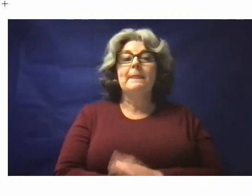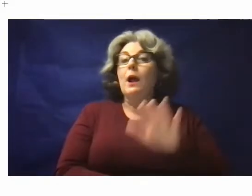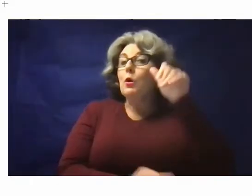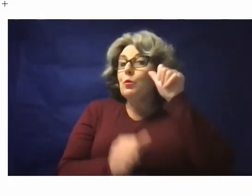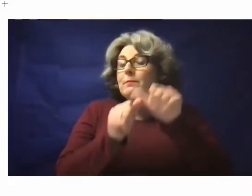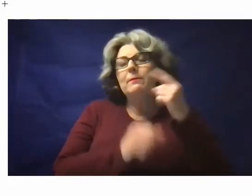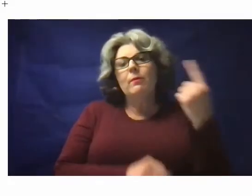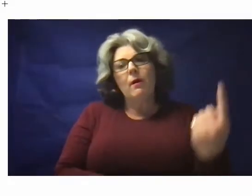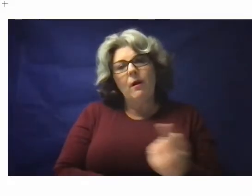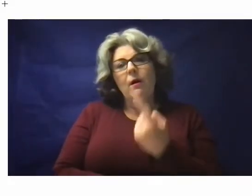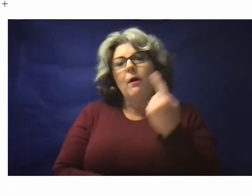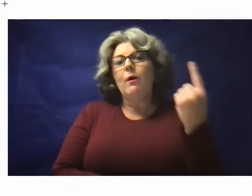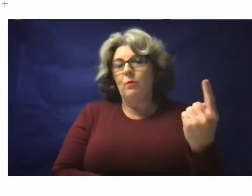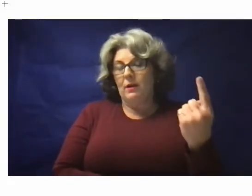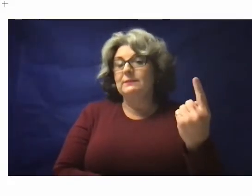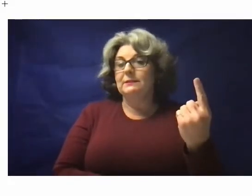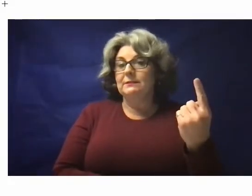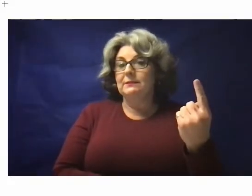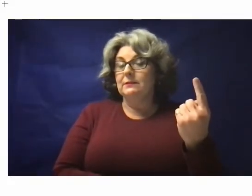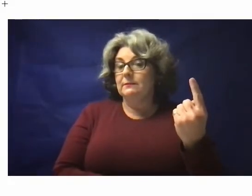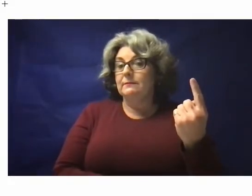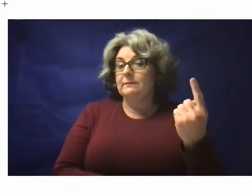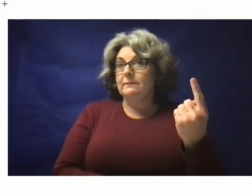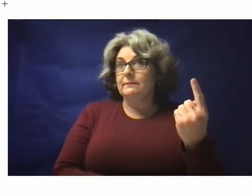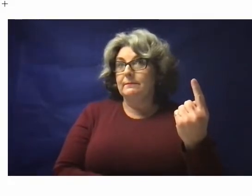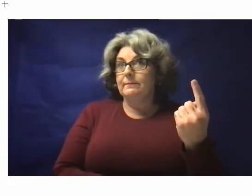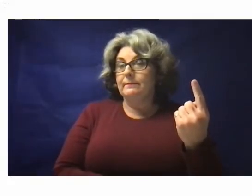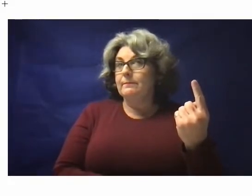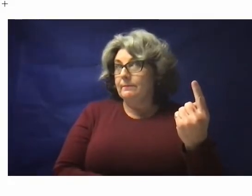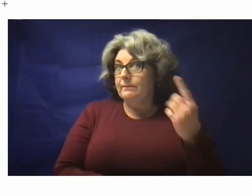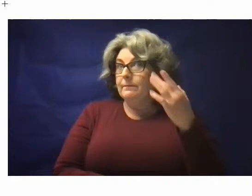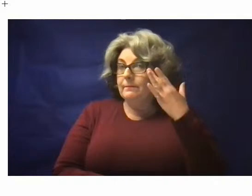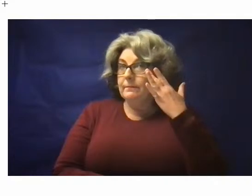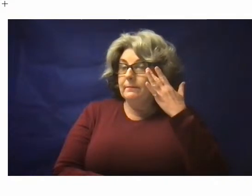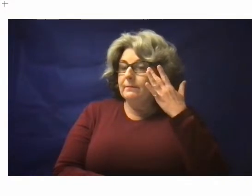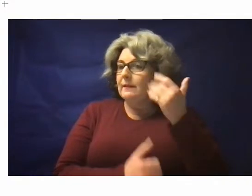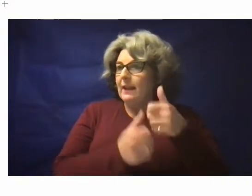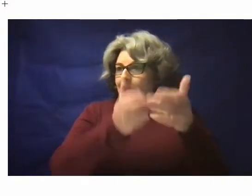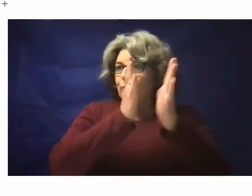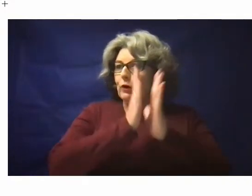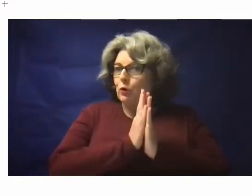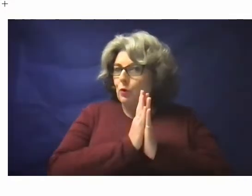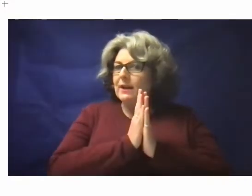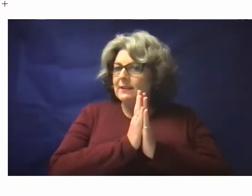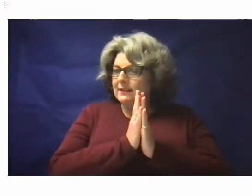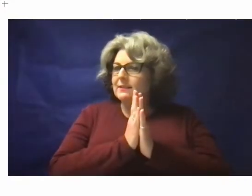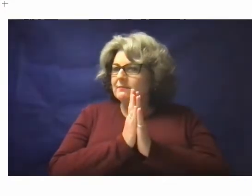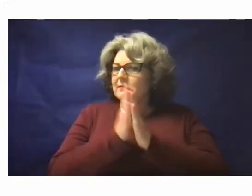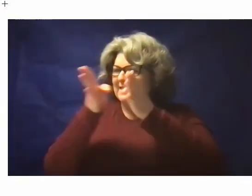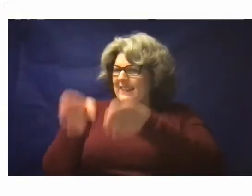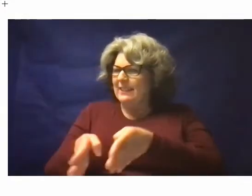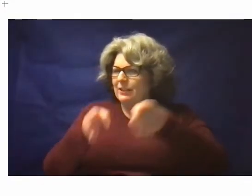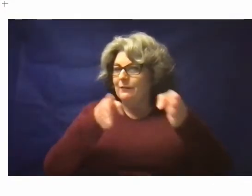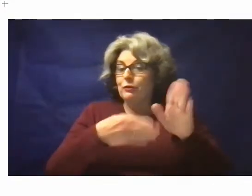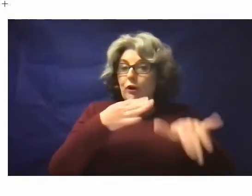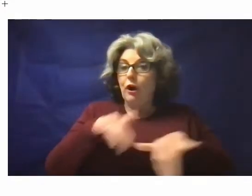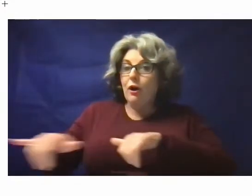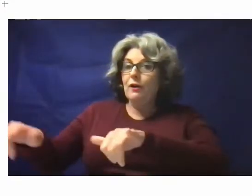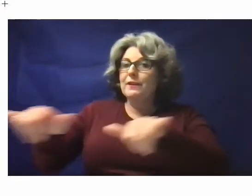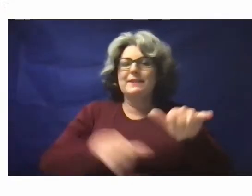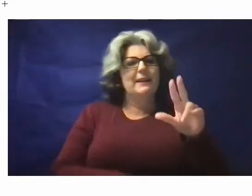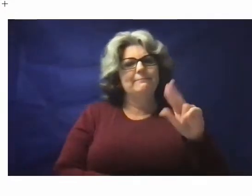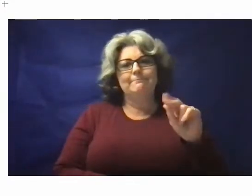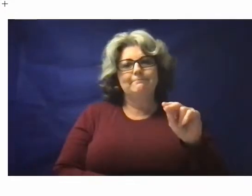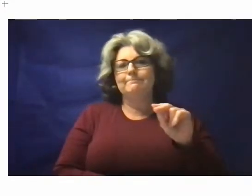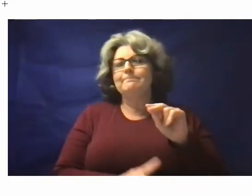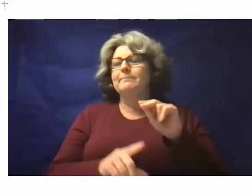always that every request is dealt on a case-by-case basis. When you provide information